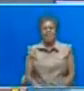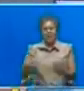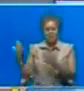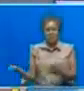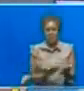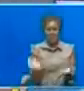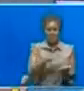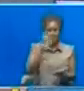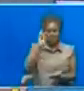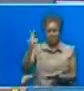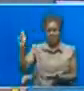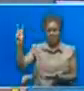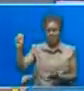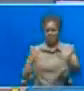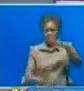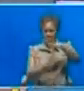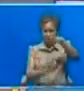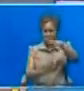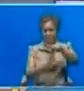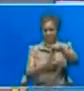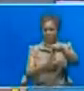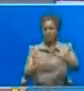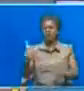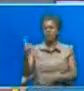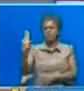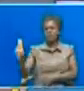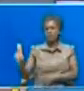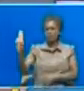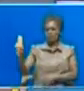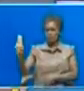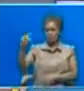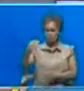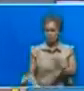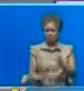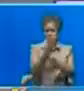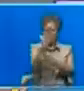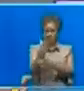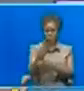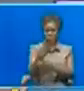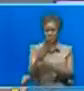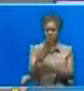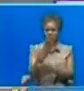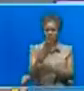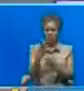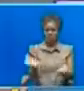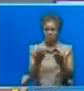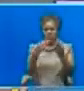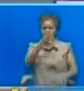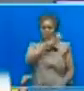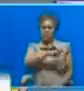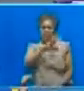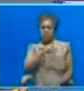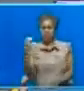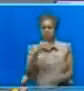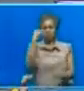Welcome back. You're watching KTN Prime. Now, President Uhuru Kenyatta has launched the enhanced benefit of